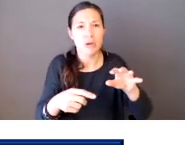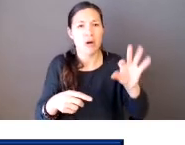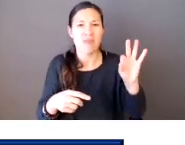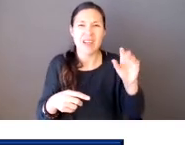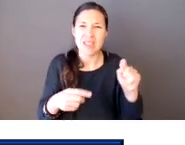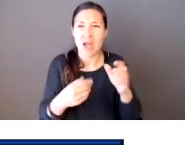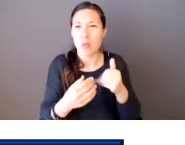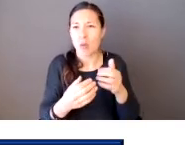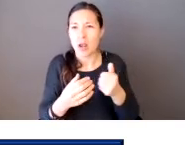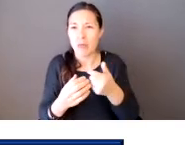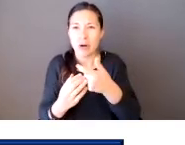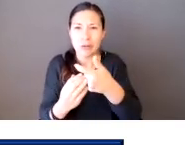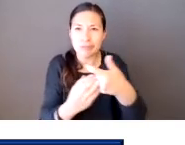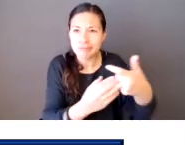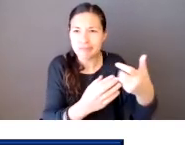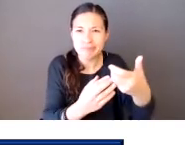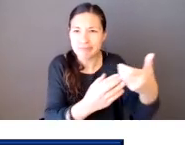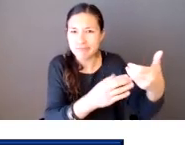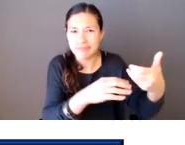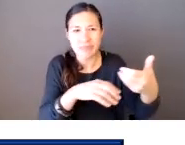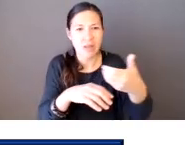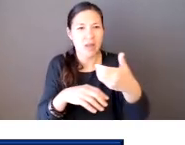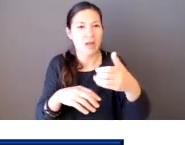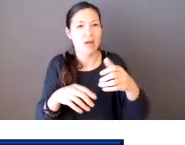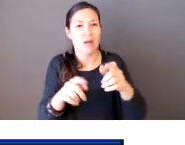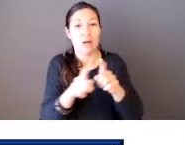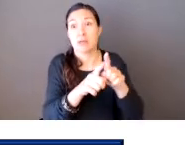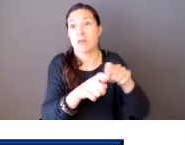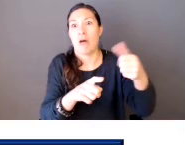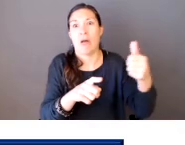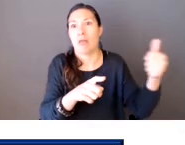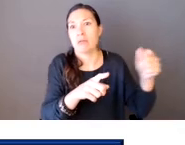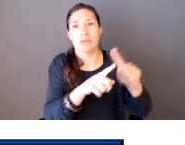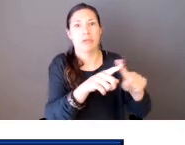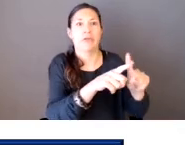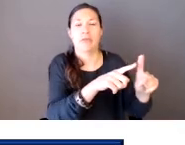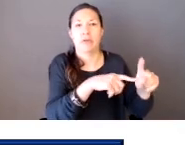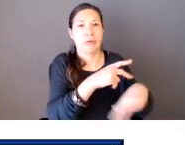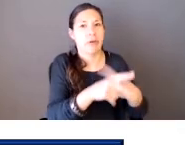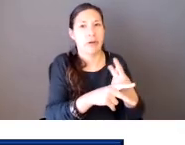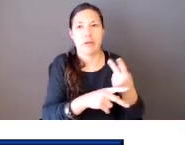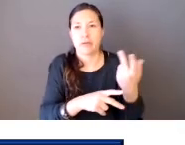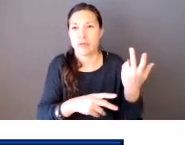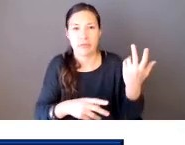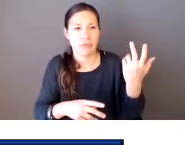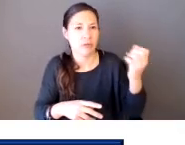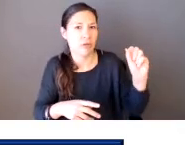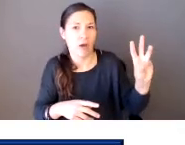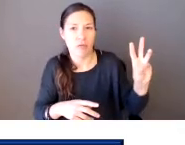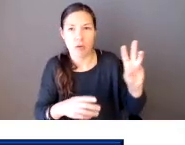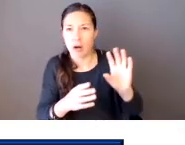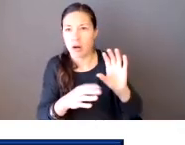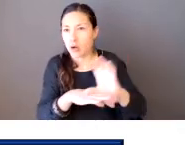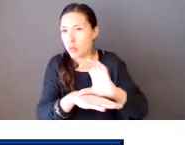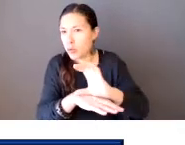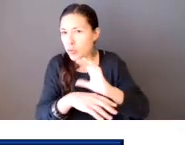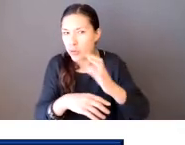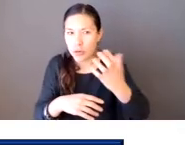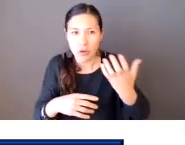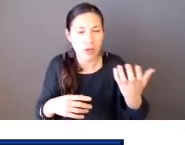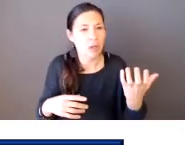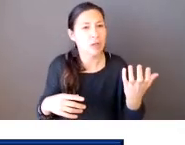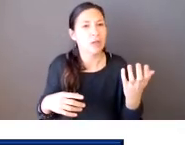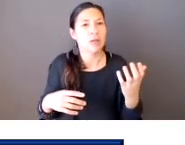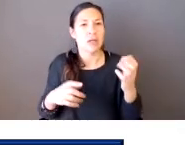the million other programs that seem to have popped up since March of last year? So we really had to be creative in how we were seeing